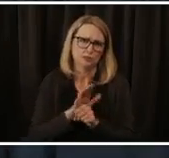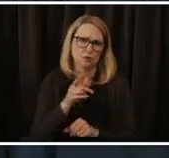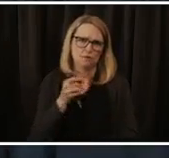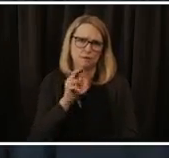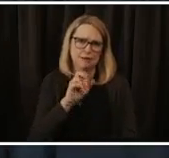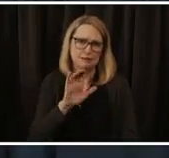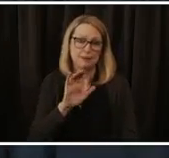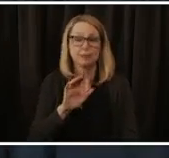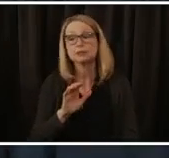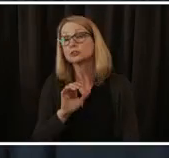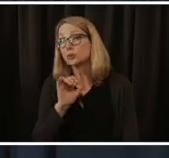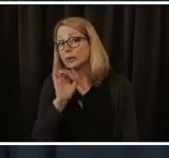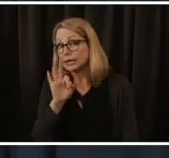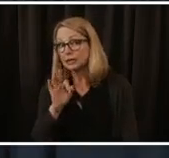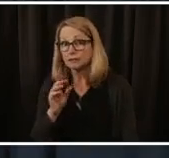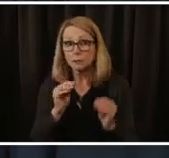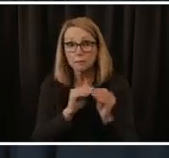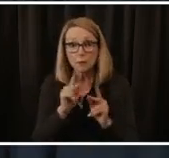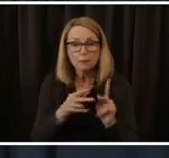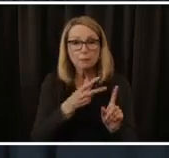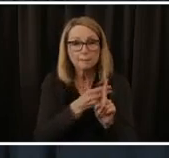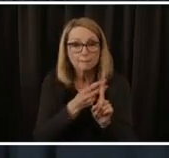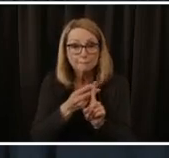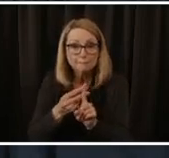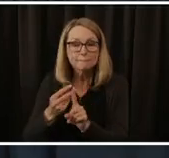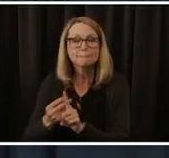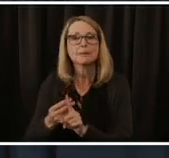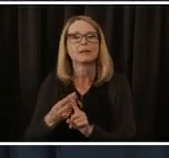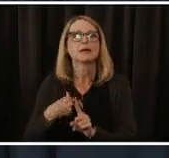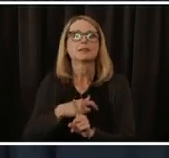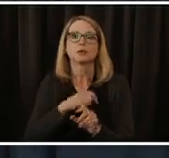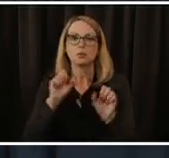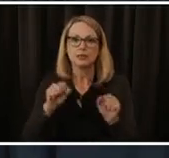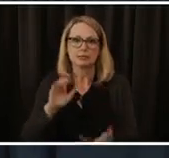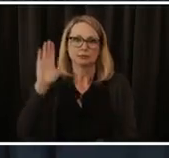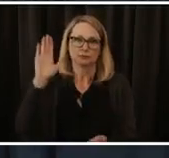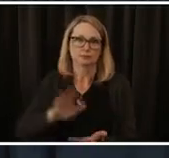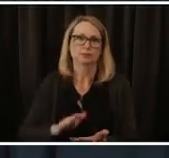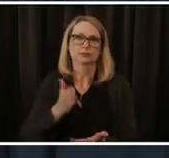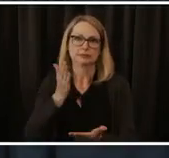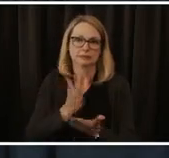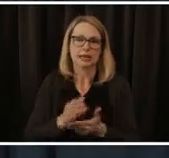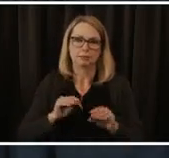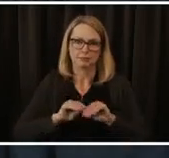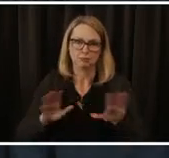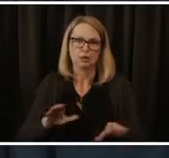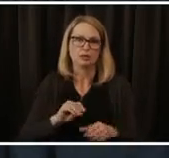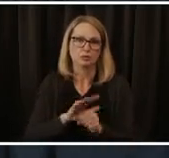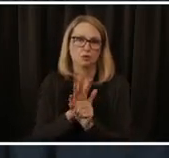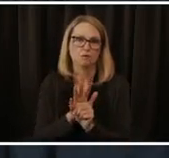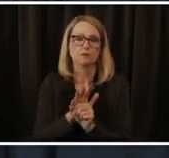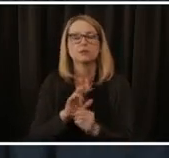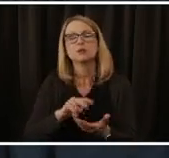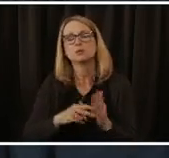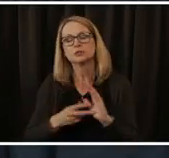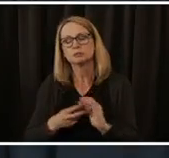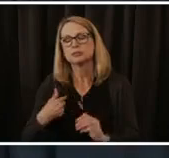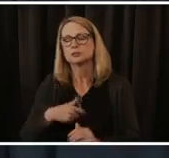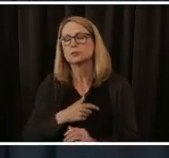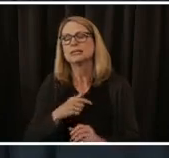the vaccination levels so that the virus has no place to go and no place to spread, the sooner we can turn to absolute